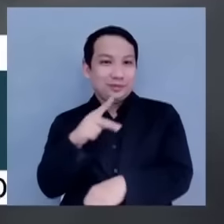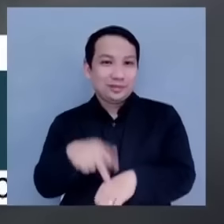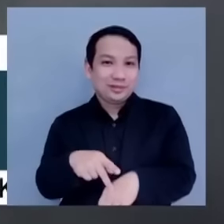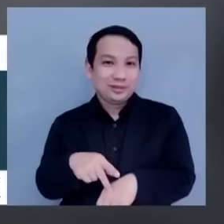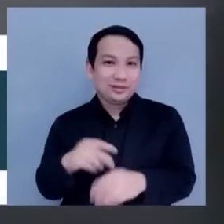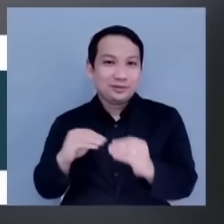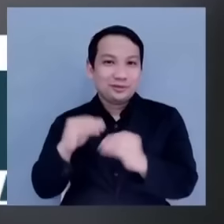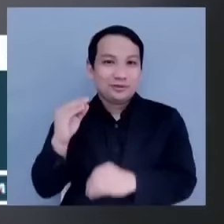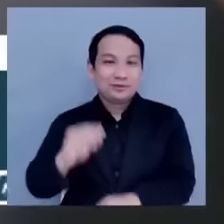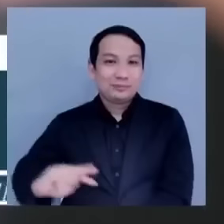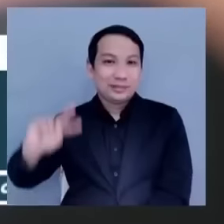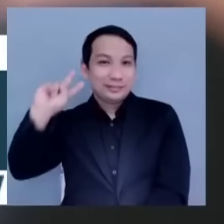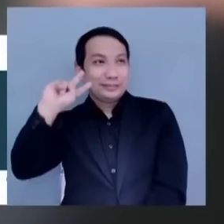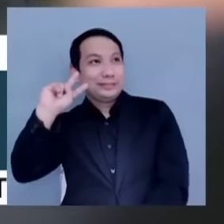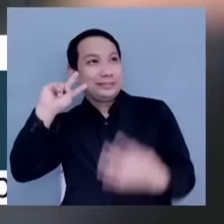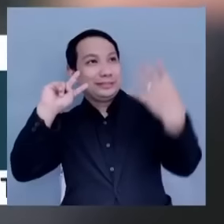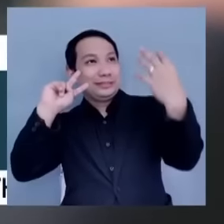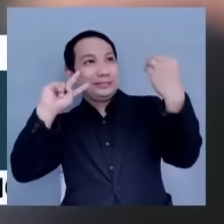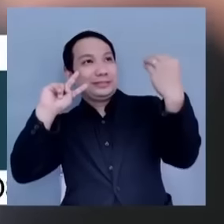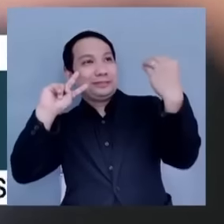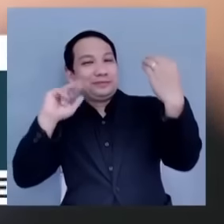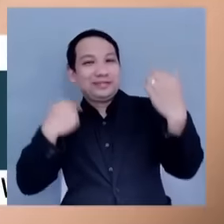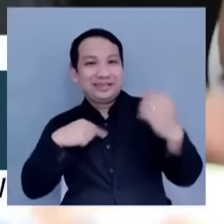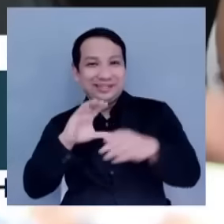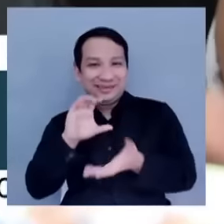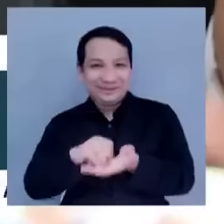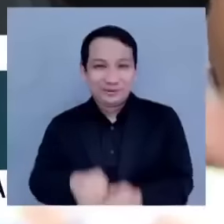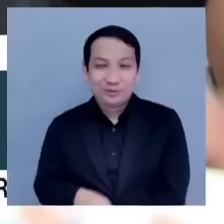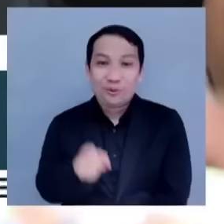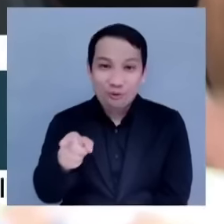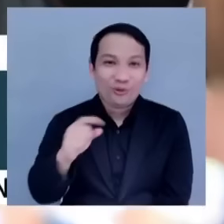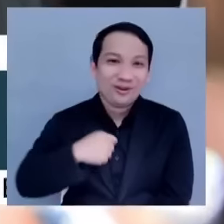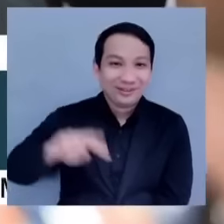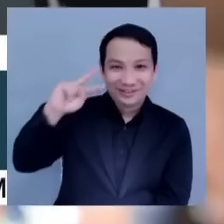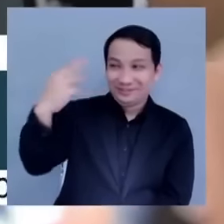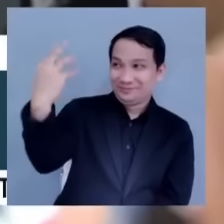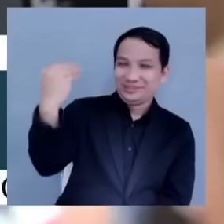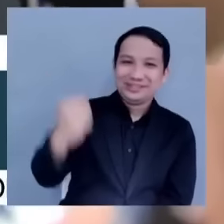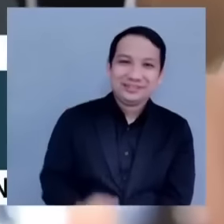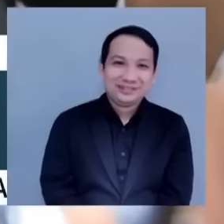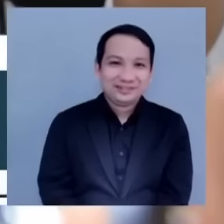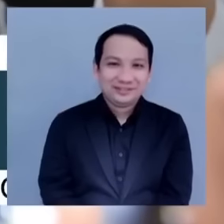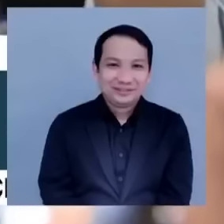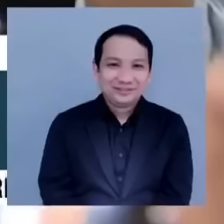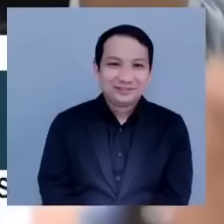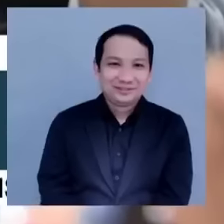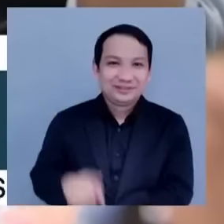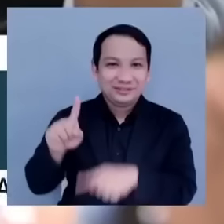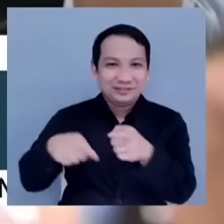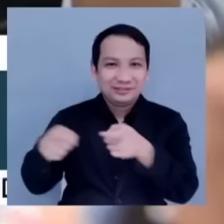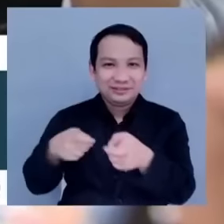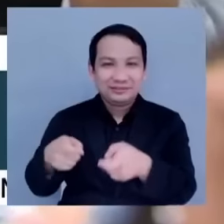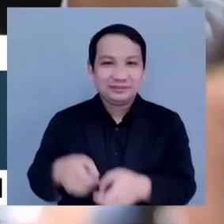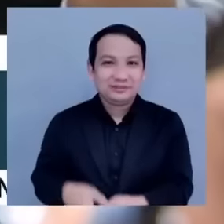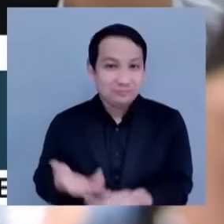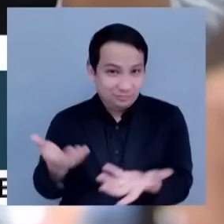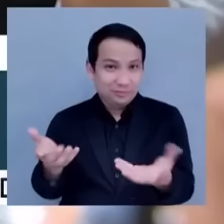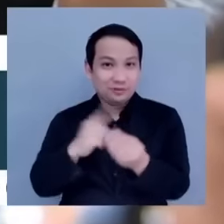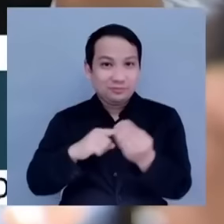we are the selfie capital of the world, di ba? Hindi nag-selfie, hindi mo naman pigilan ng tao na